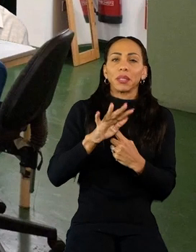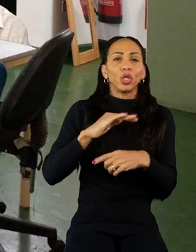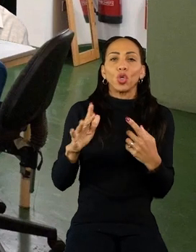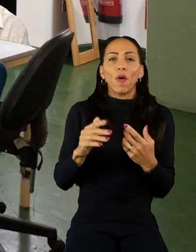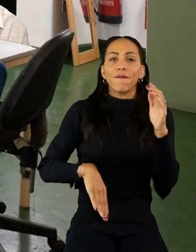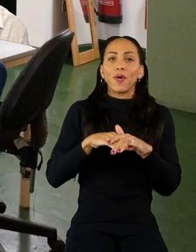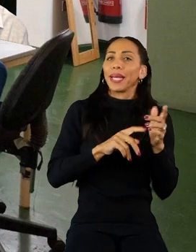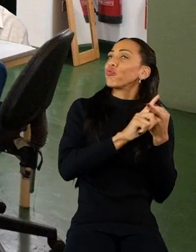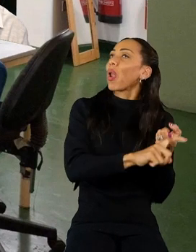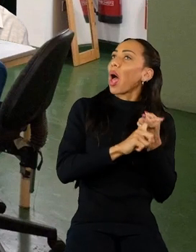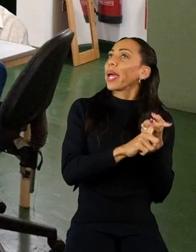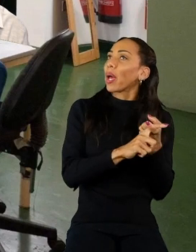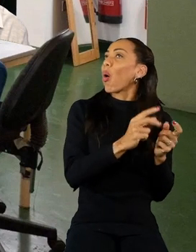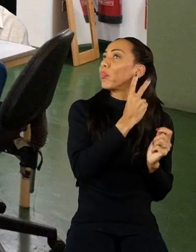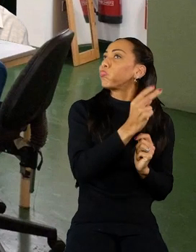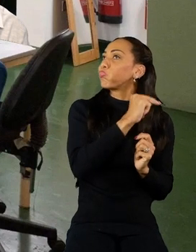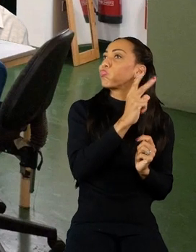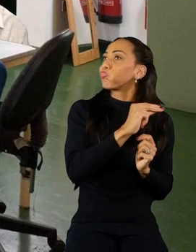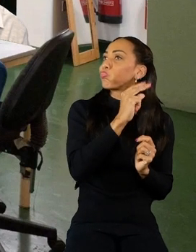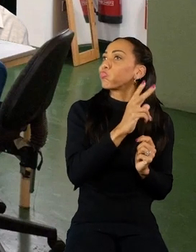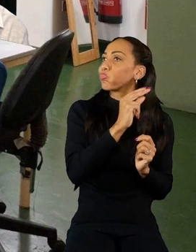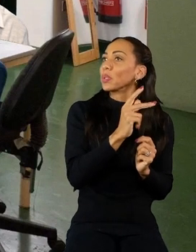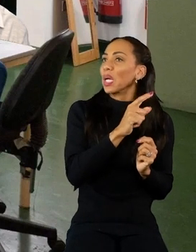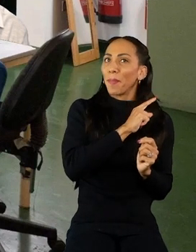well, which it doesn't rely on the visual.